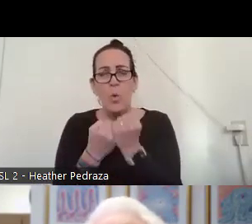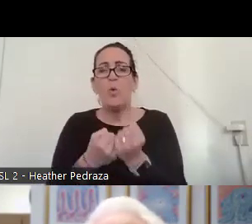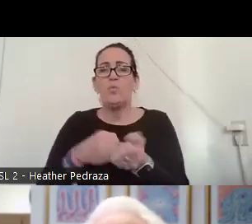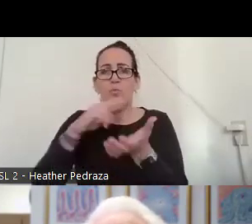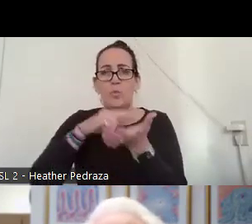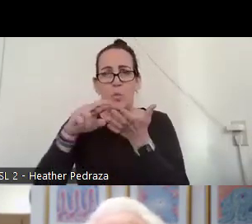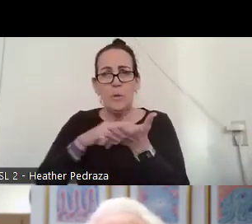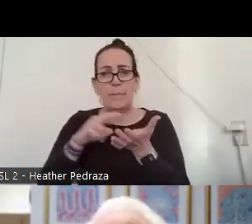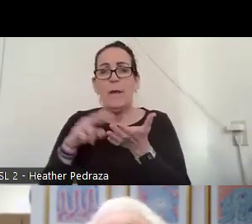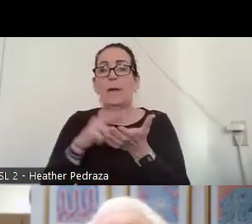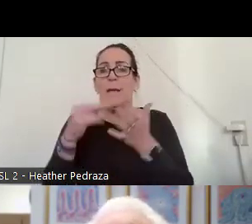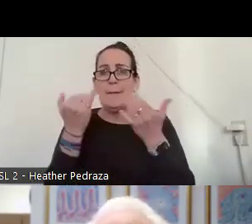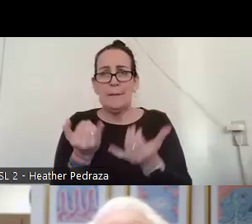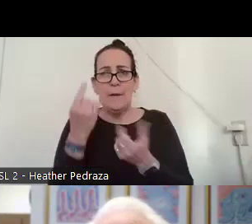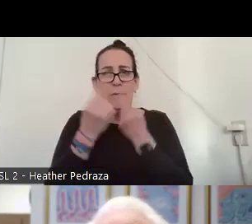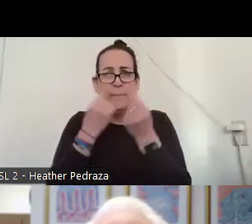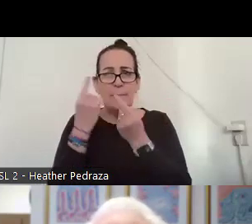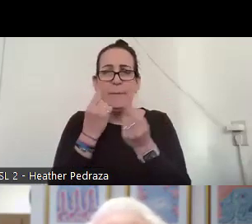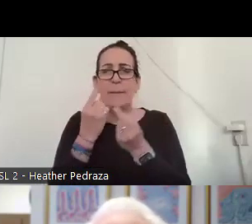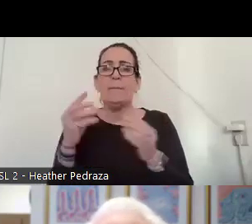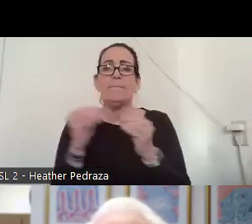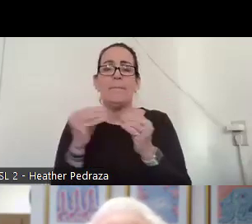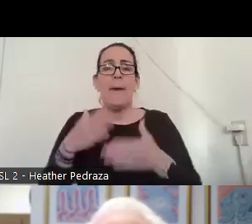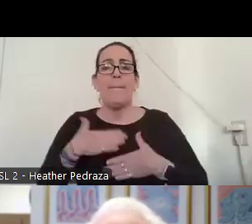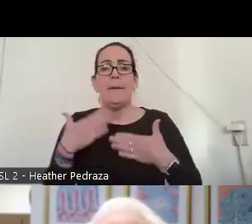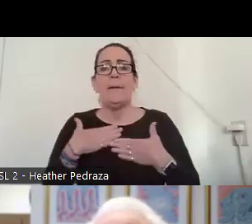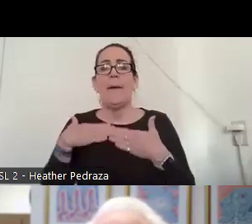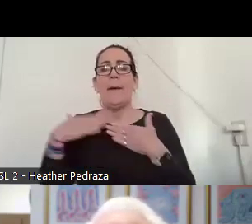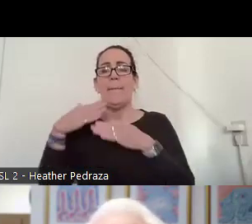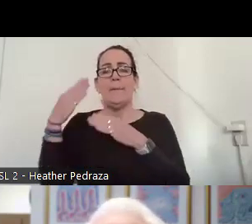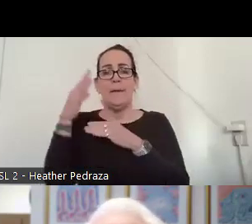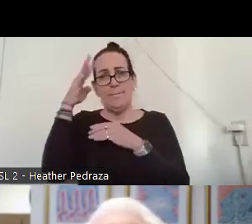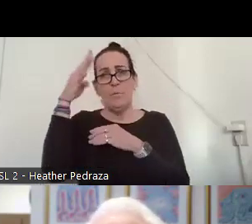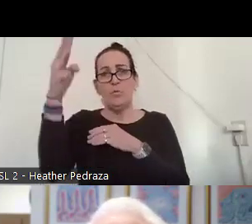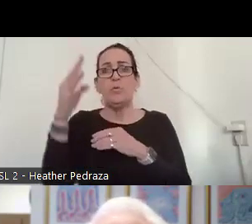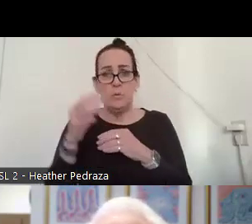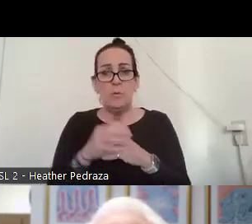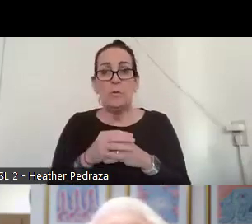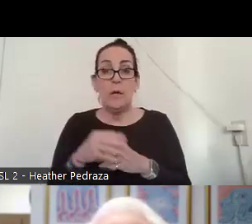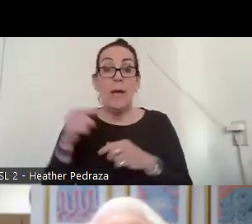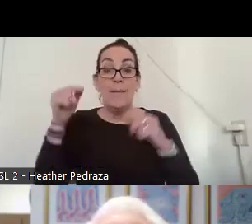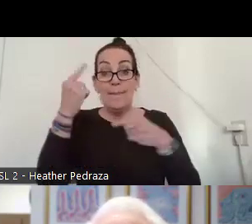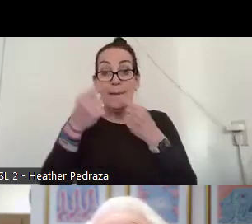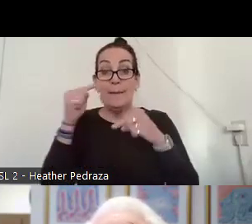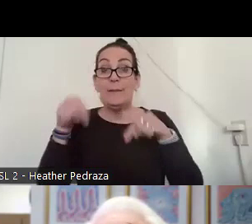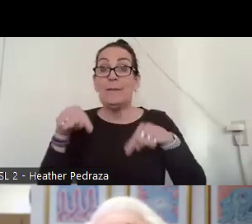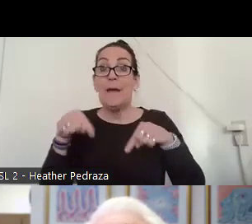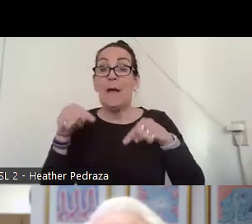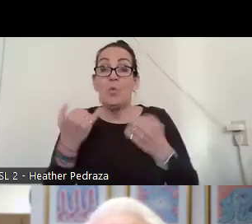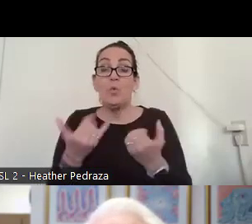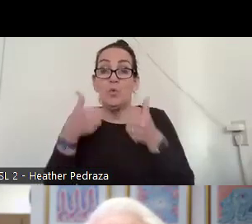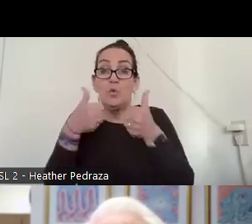mind. And I really believe that the efforts that are going on right now will in fact deliver therapies that within the